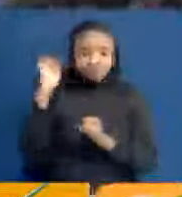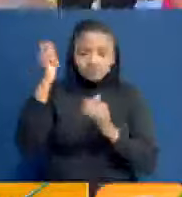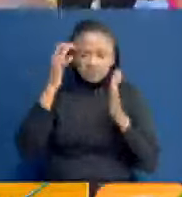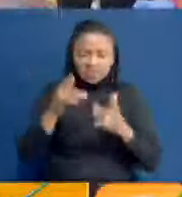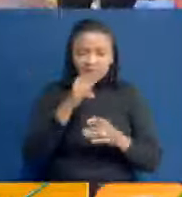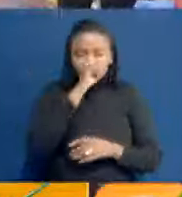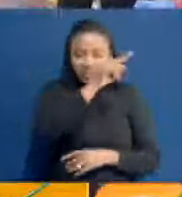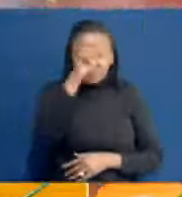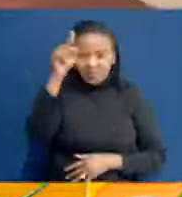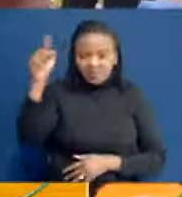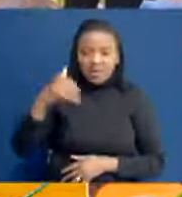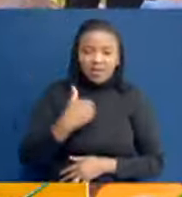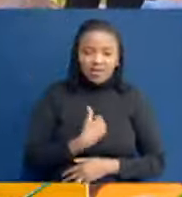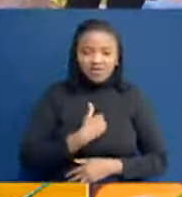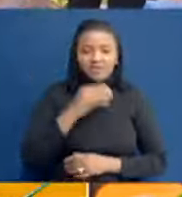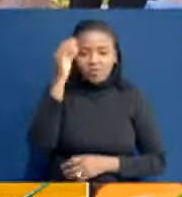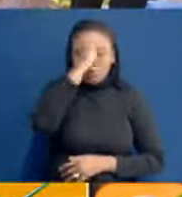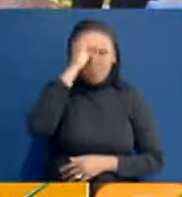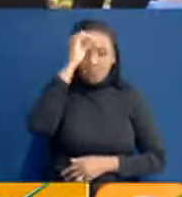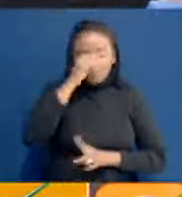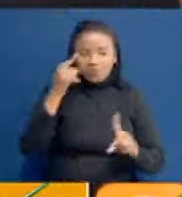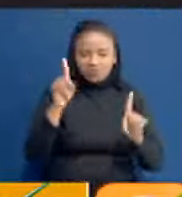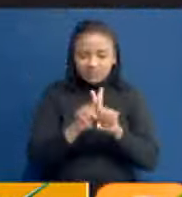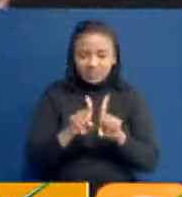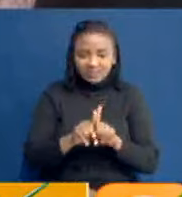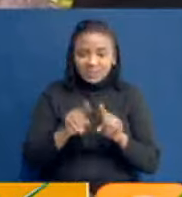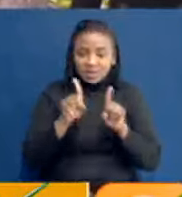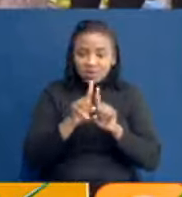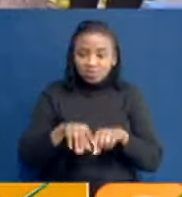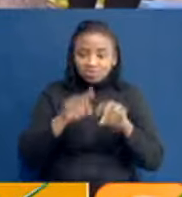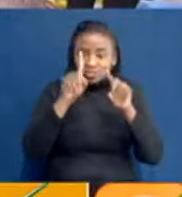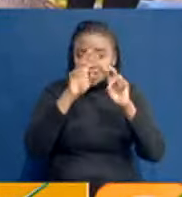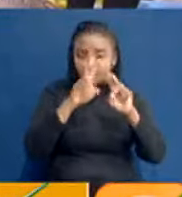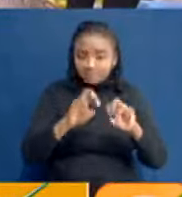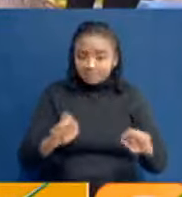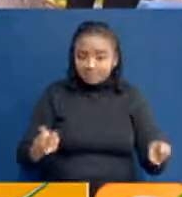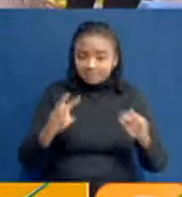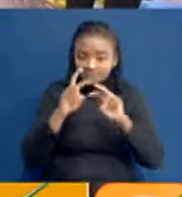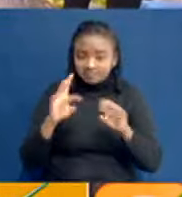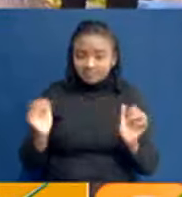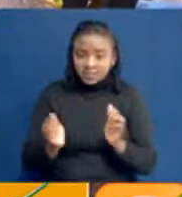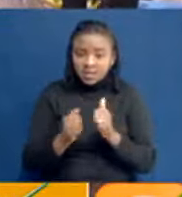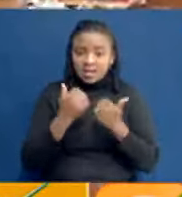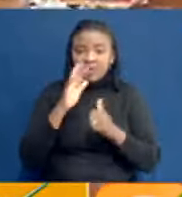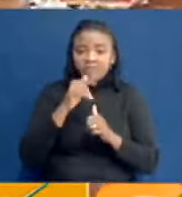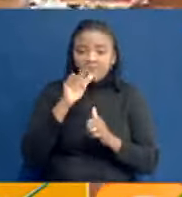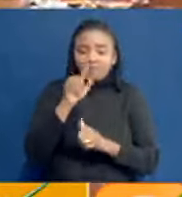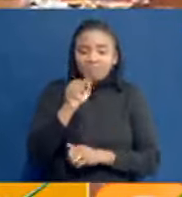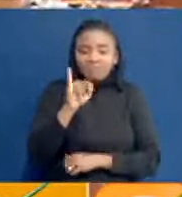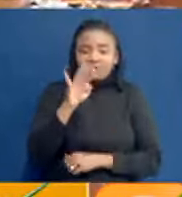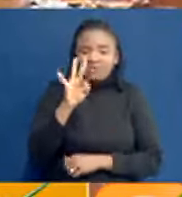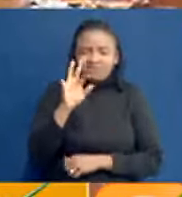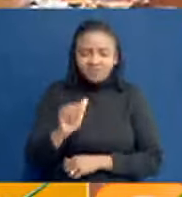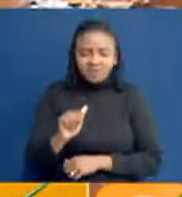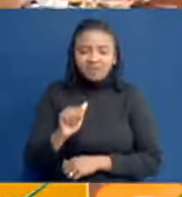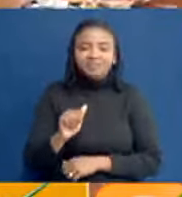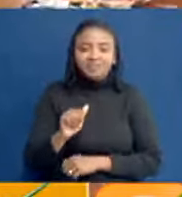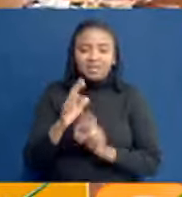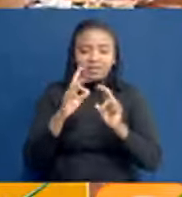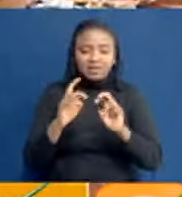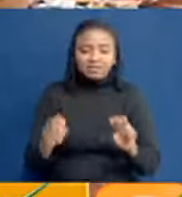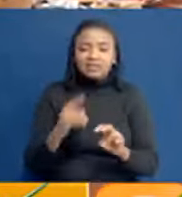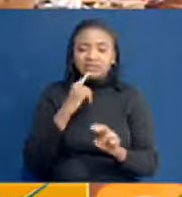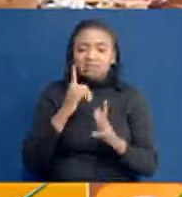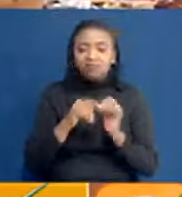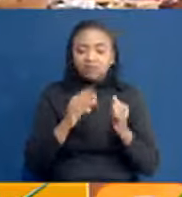country. A survey conducted in late July by Tifa Research Firm showed that 79 of those polled